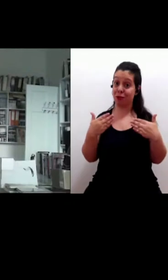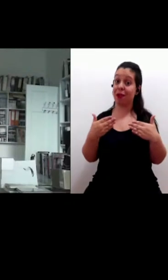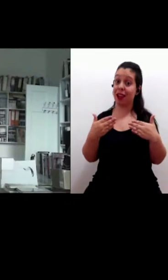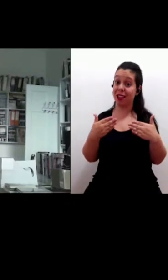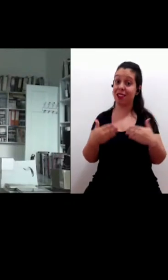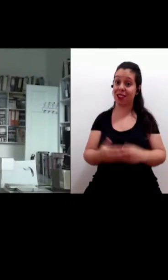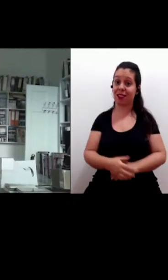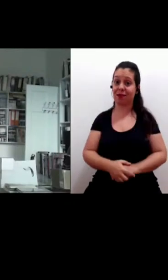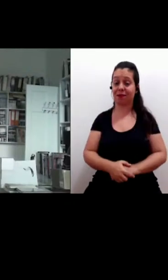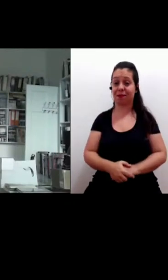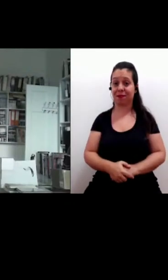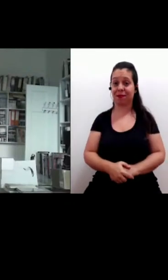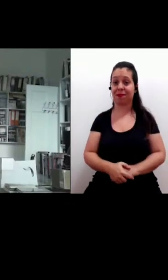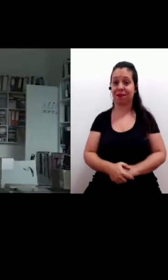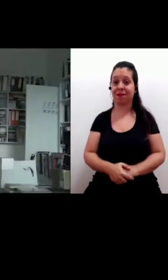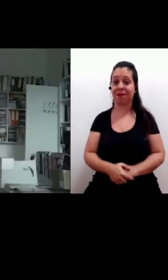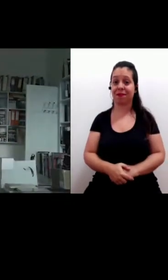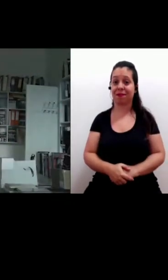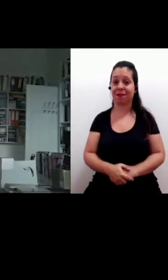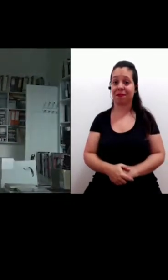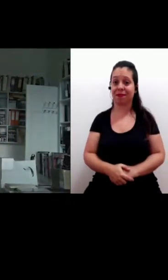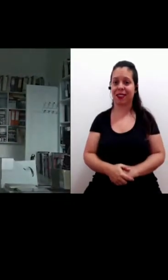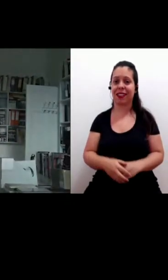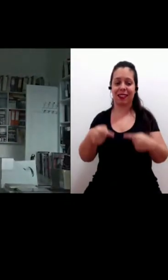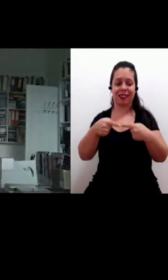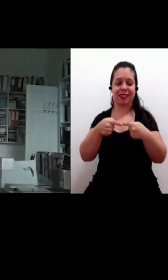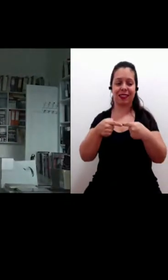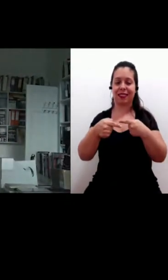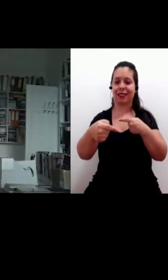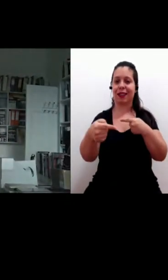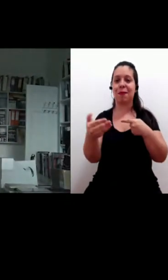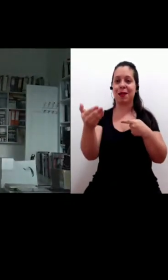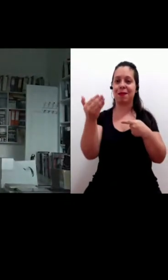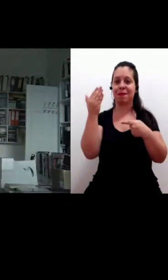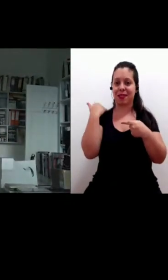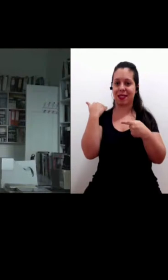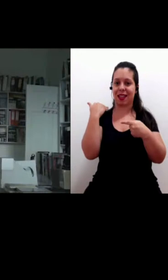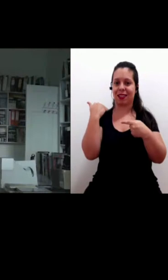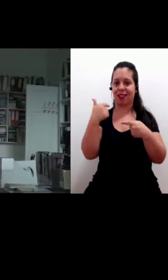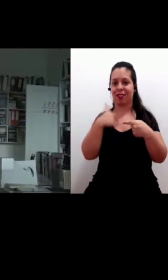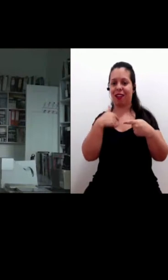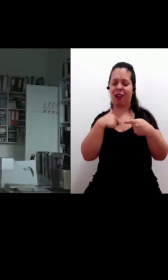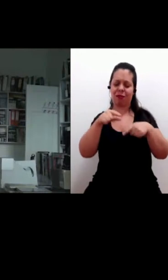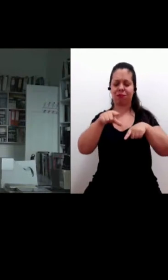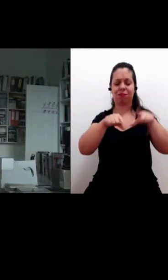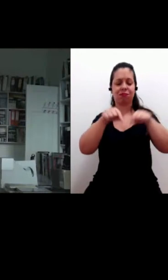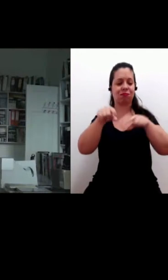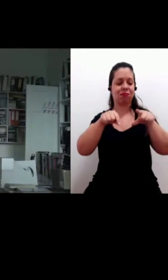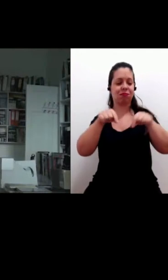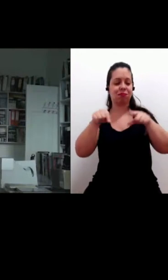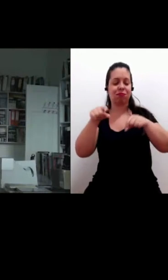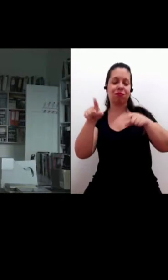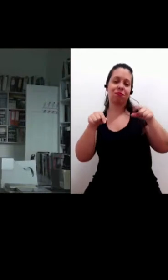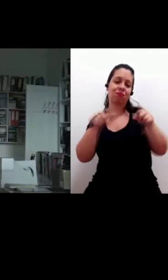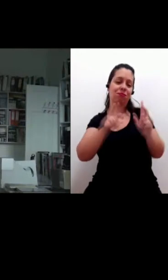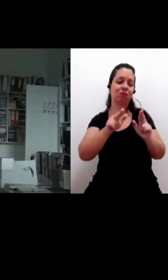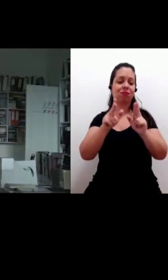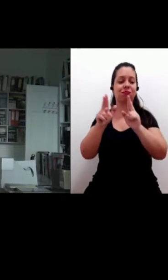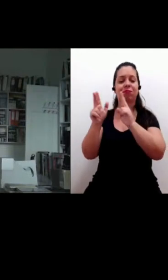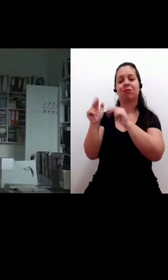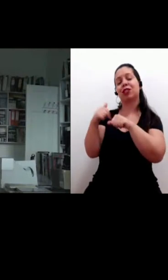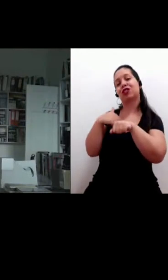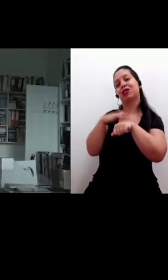when I went last week selecting the clips for our talk, and then for the first time I saw